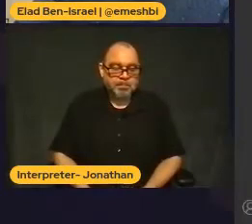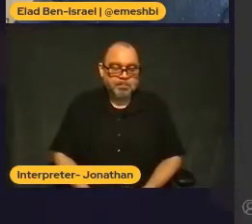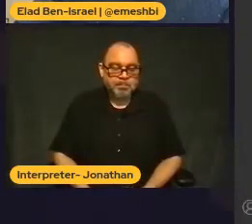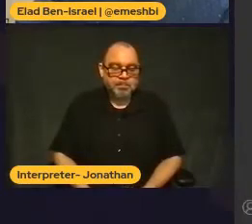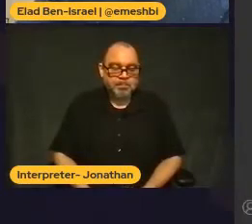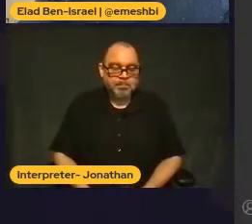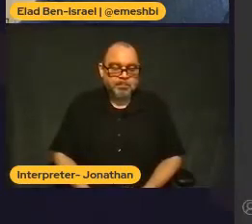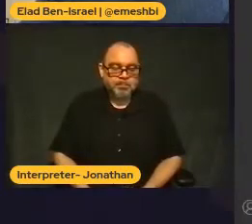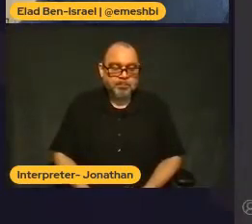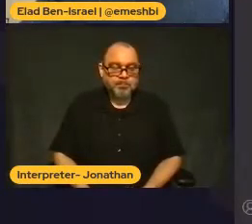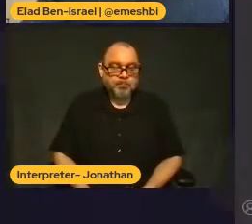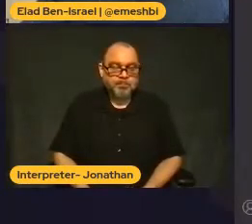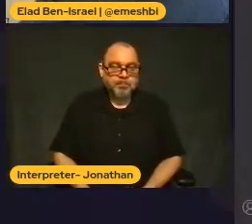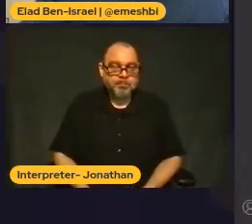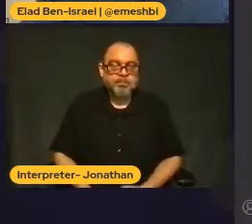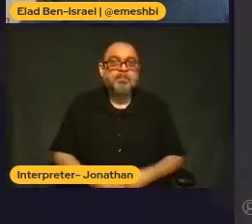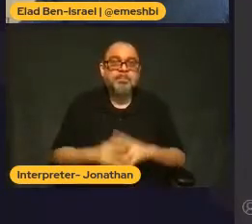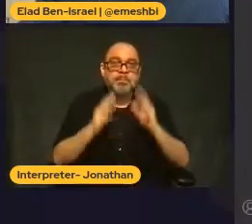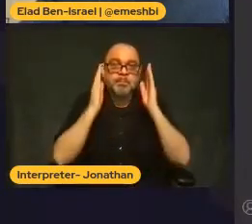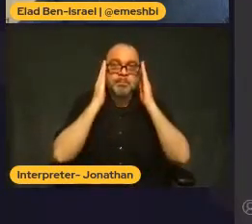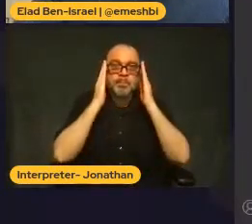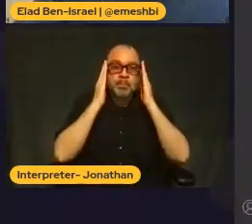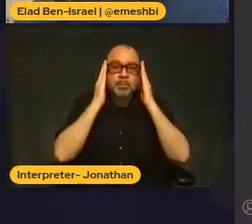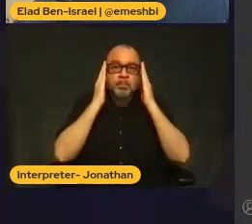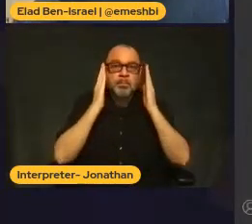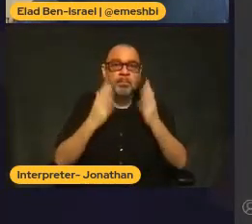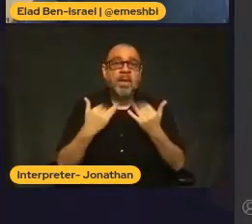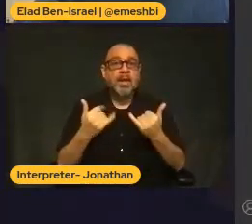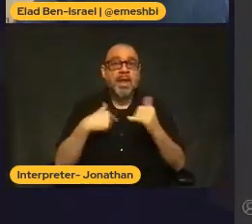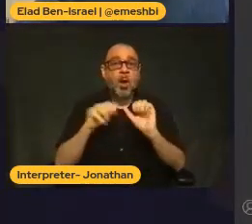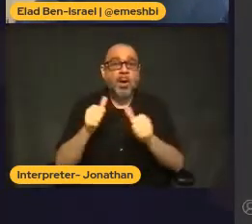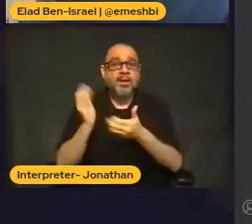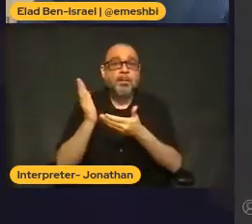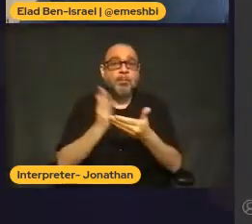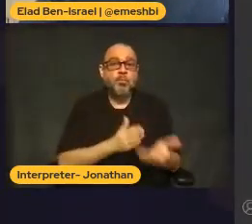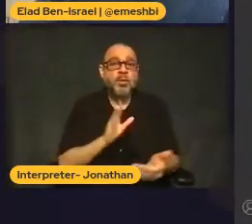new AWS. I actually can bring in the DynamoDB